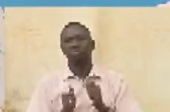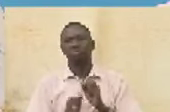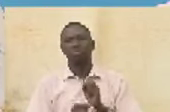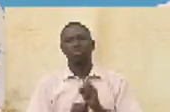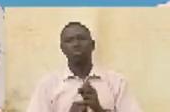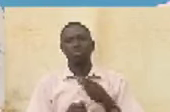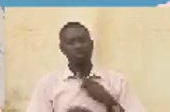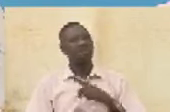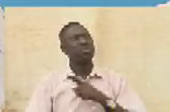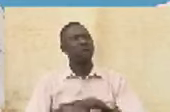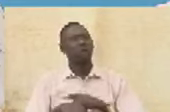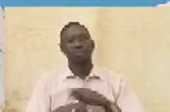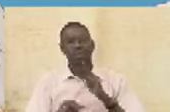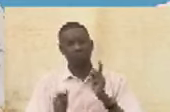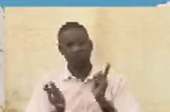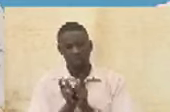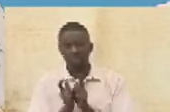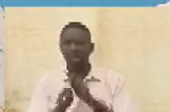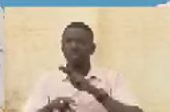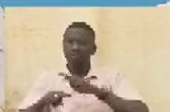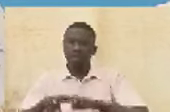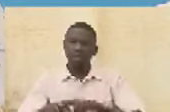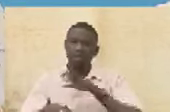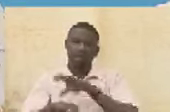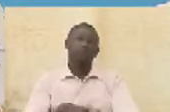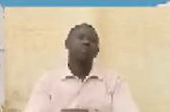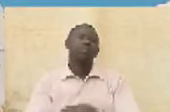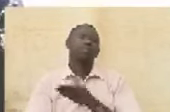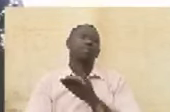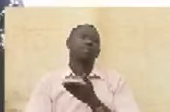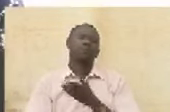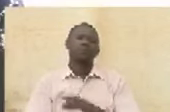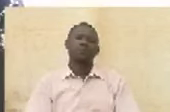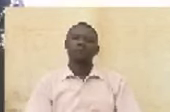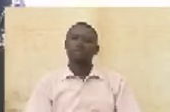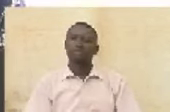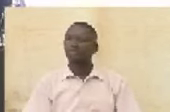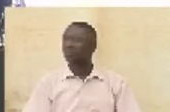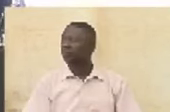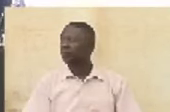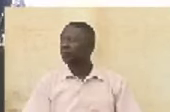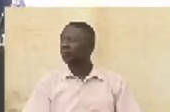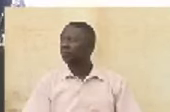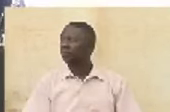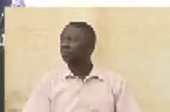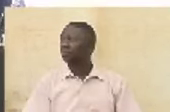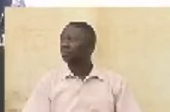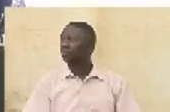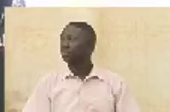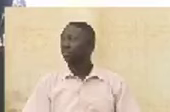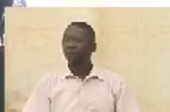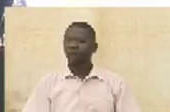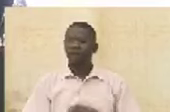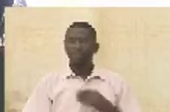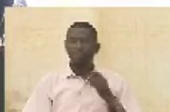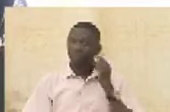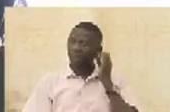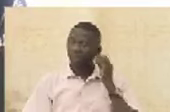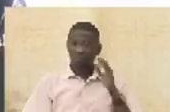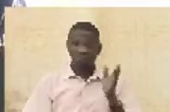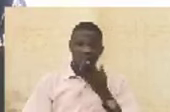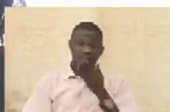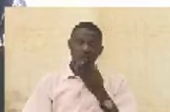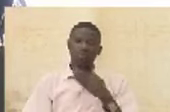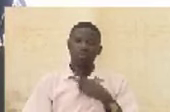place where they found her sitting and caught her. Did she go with you to the bus, or was she later taken to the